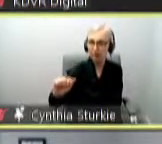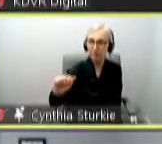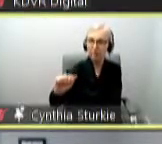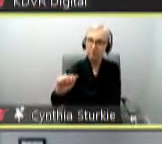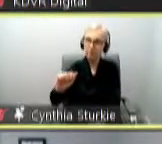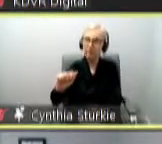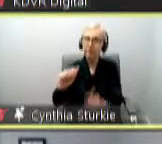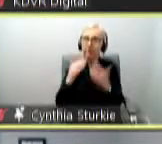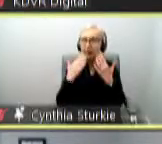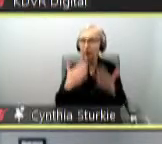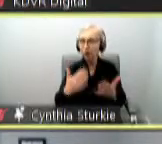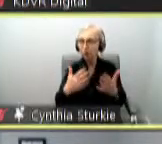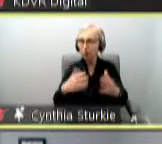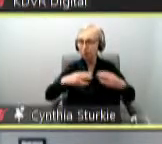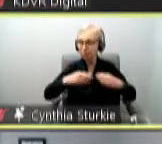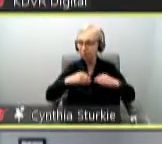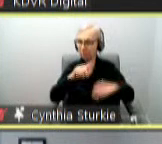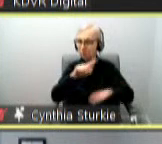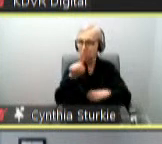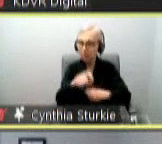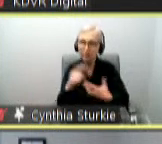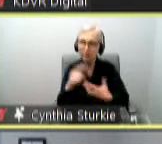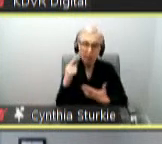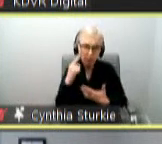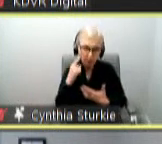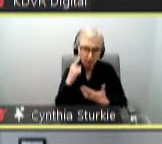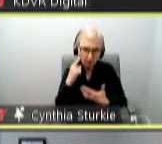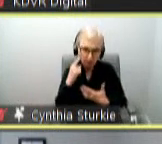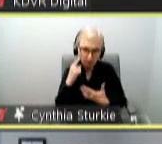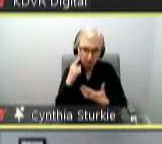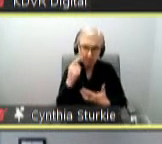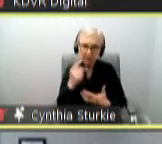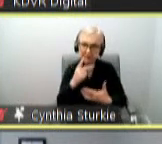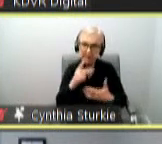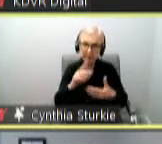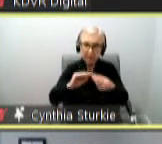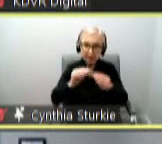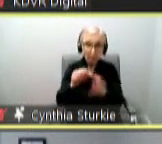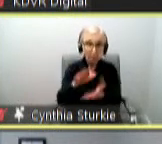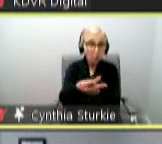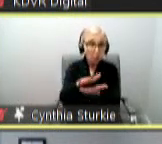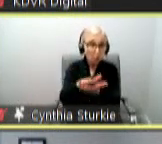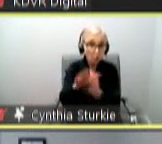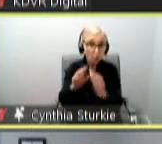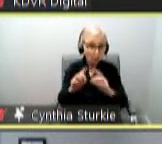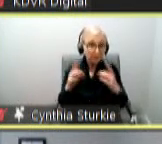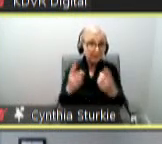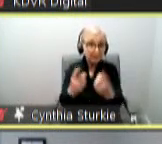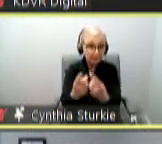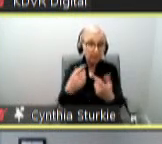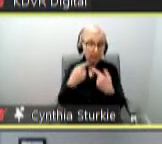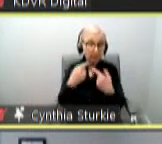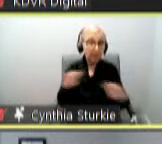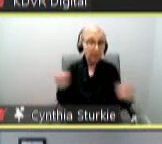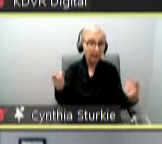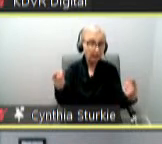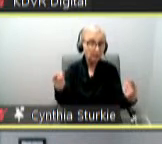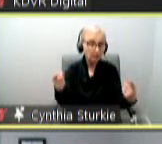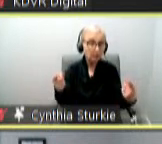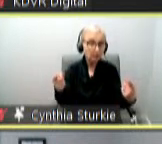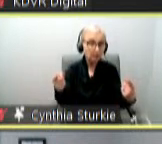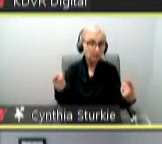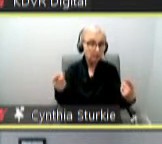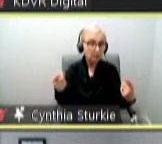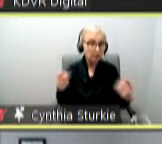taking our questions today. We've heard, or we've seen a number of school districts in the last week announce that they're,